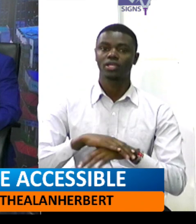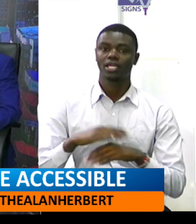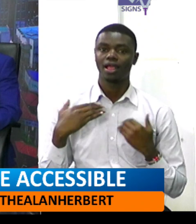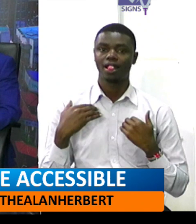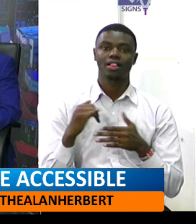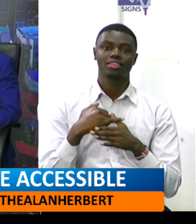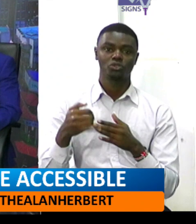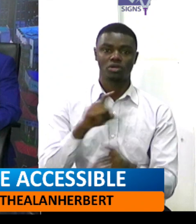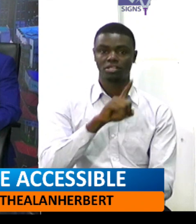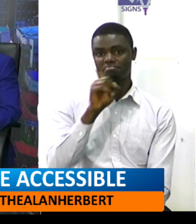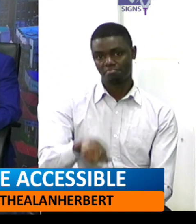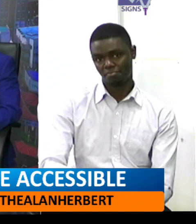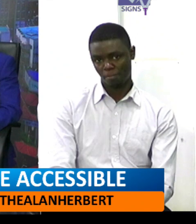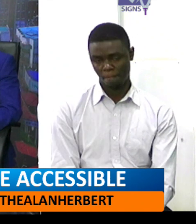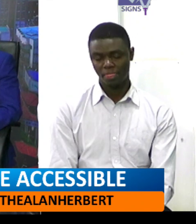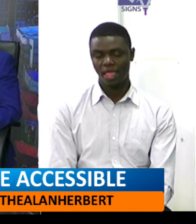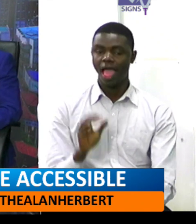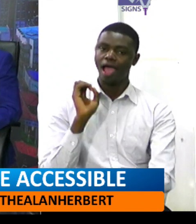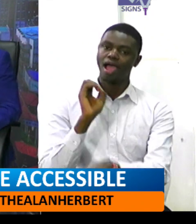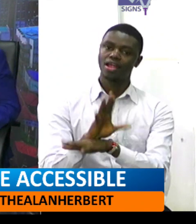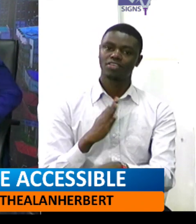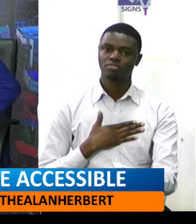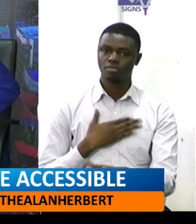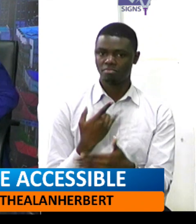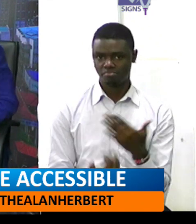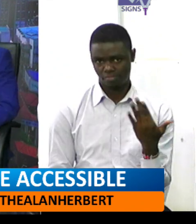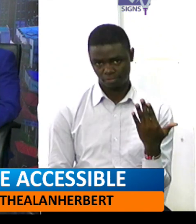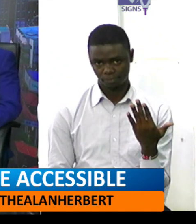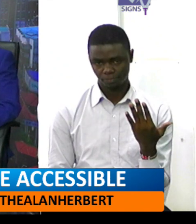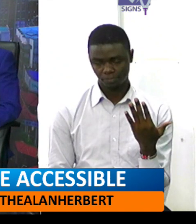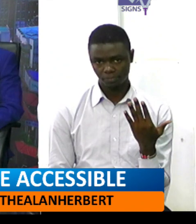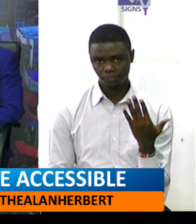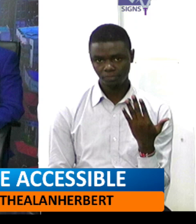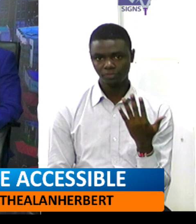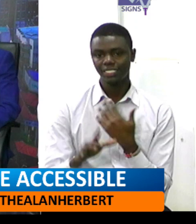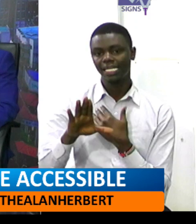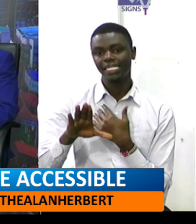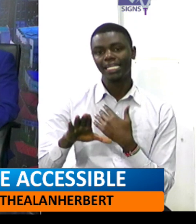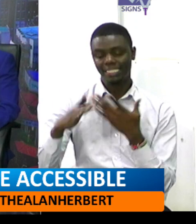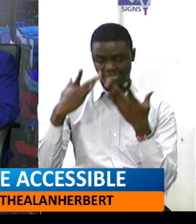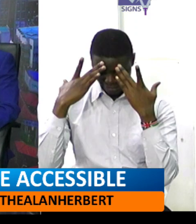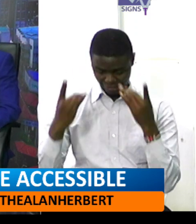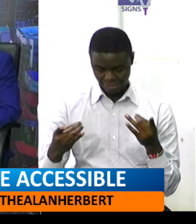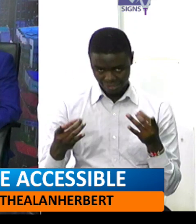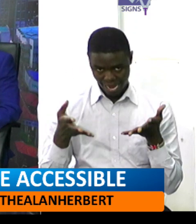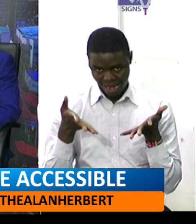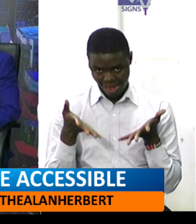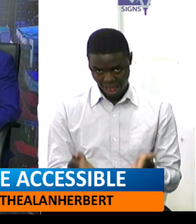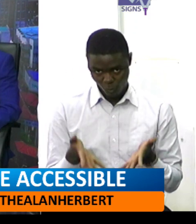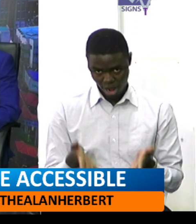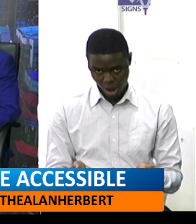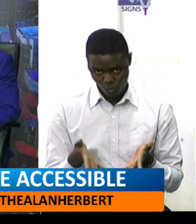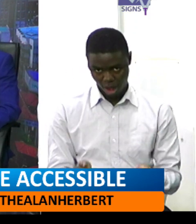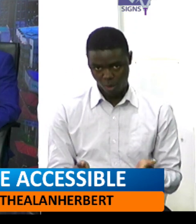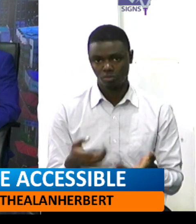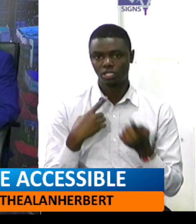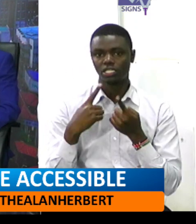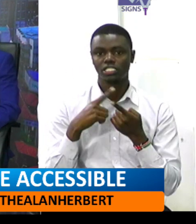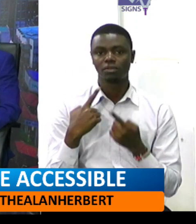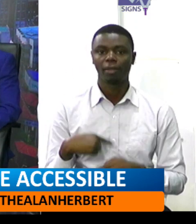insurance? My advice is take the decision now, speak to